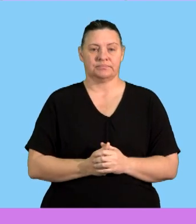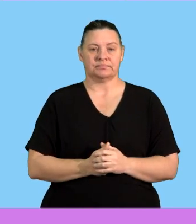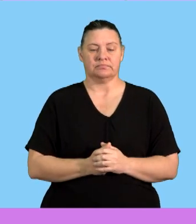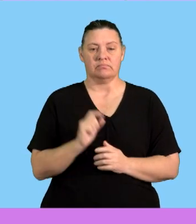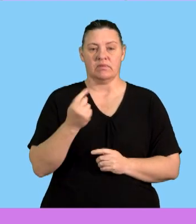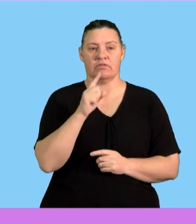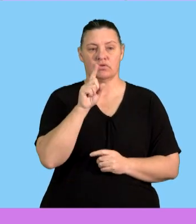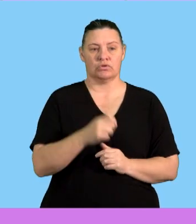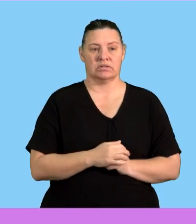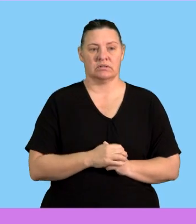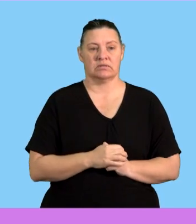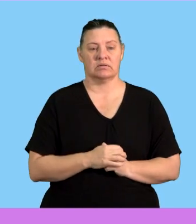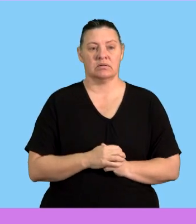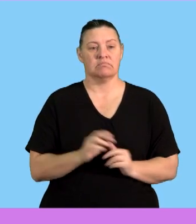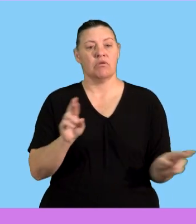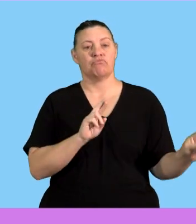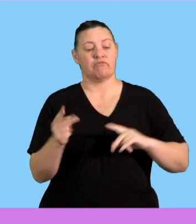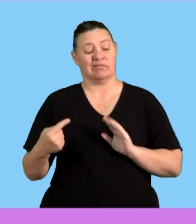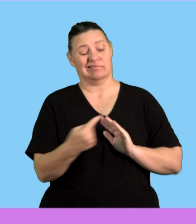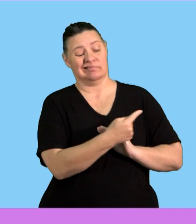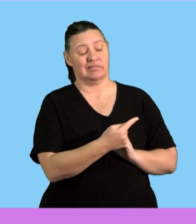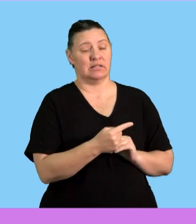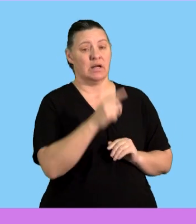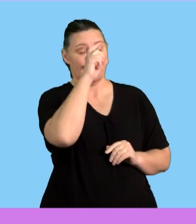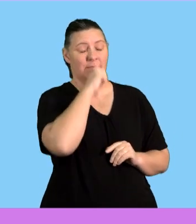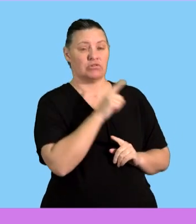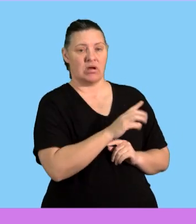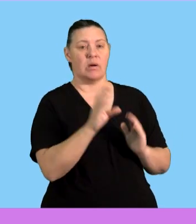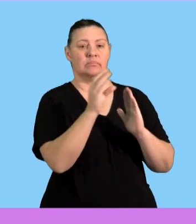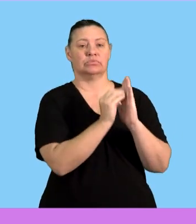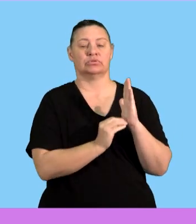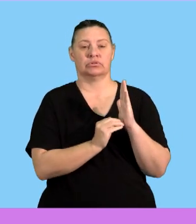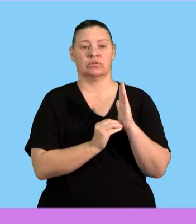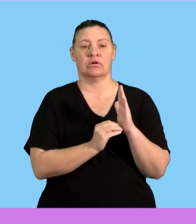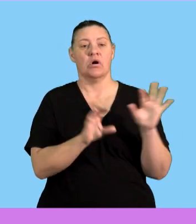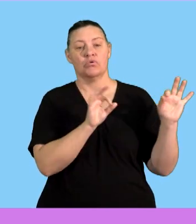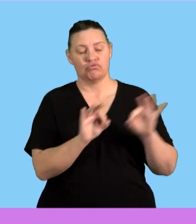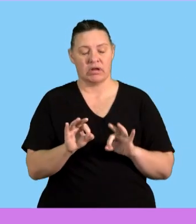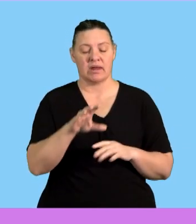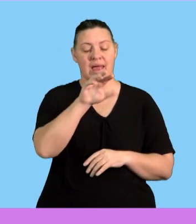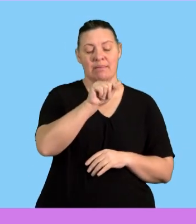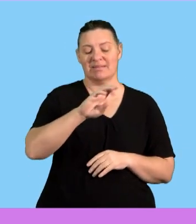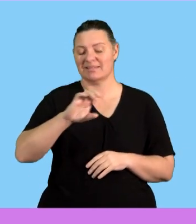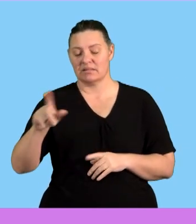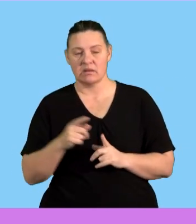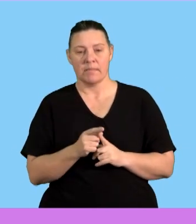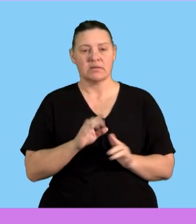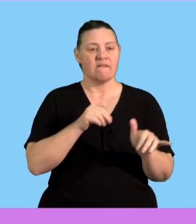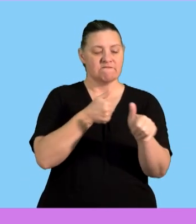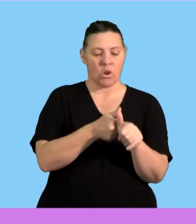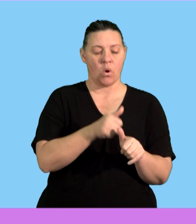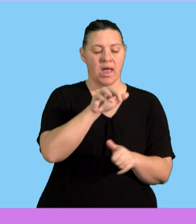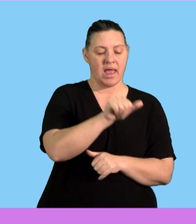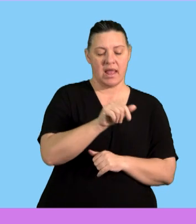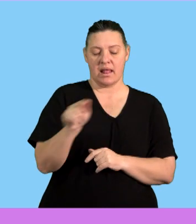follow. Now let's look at our first question. It says, refer to the diagrams and write down the correct order in